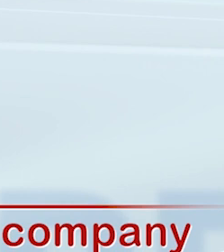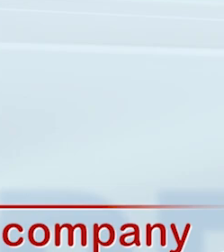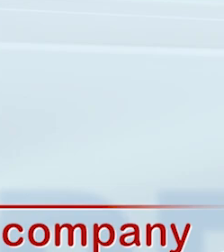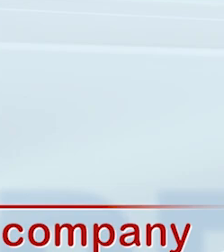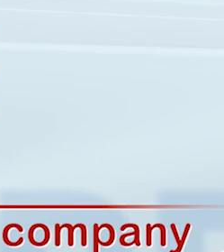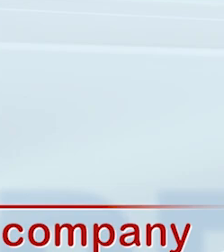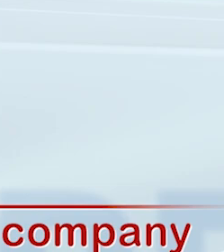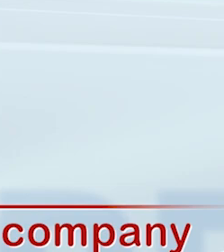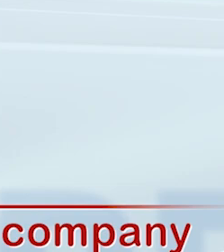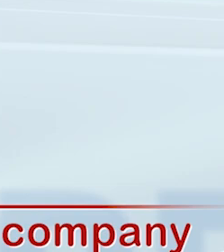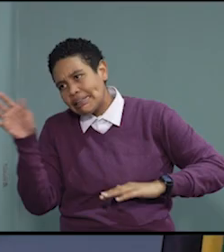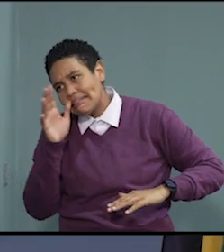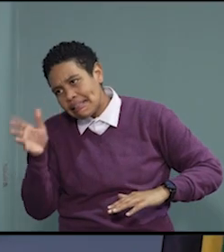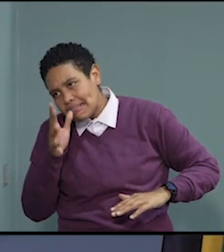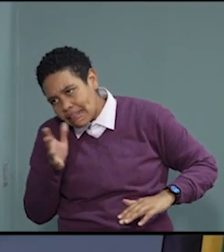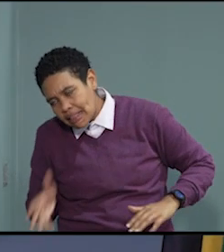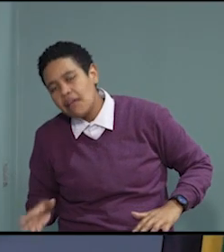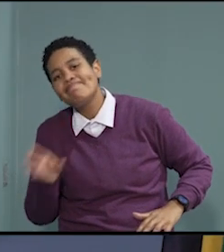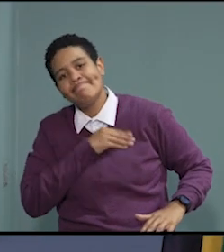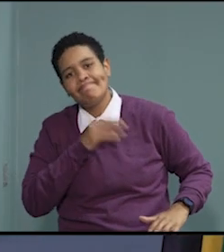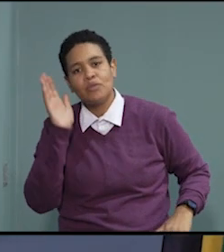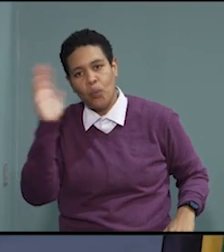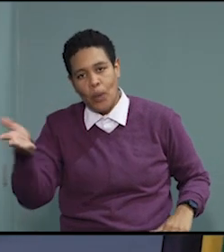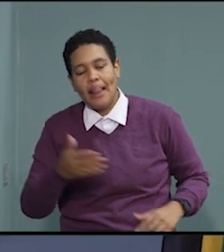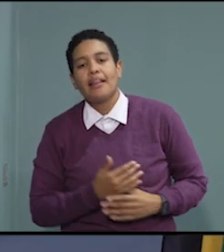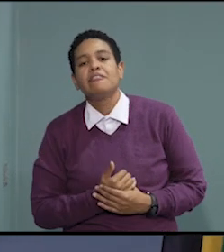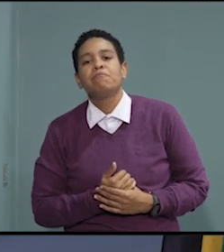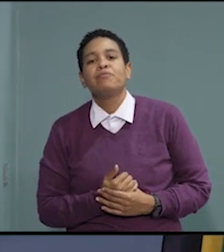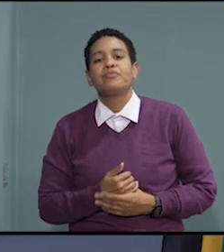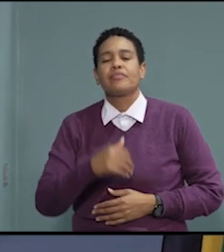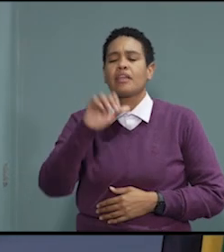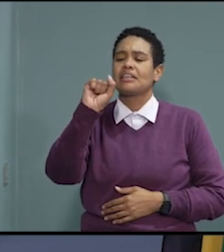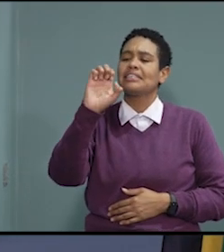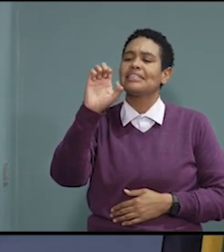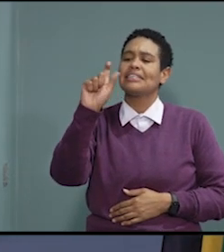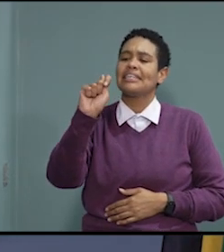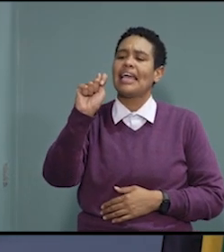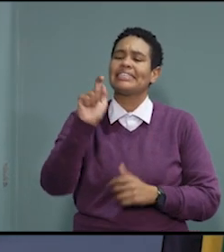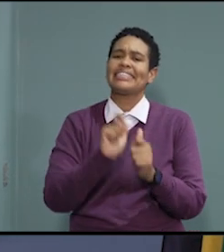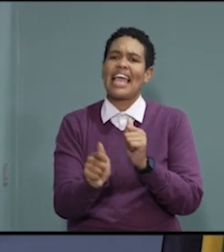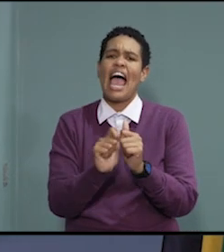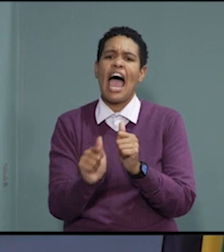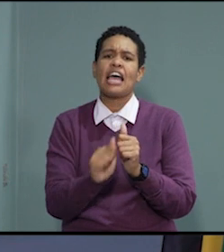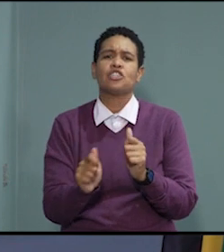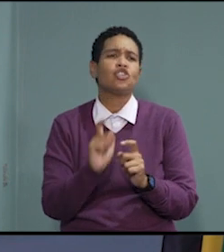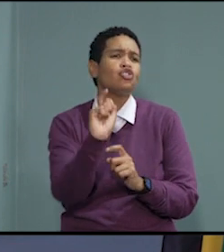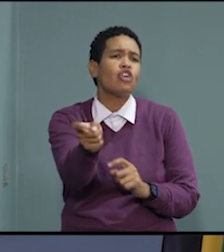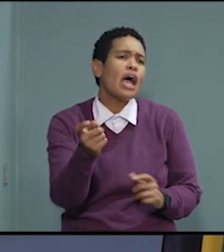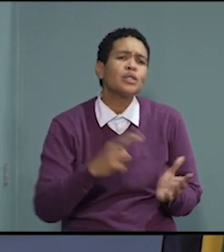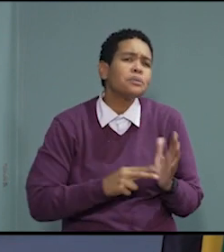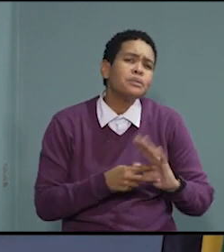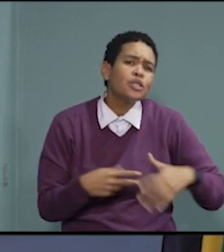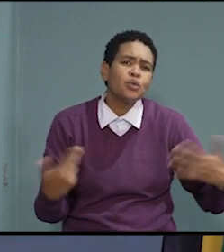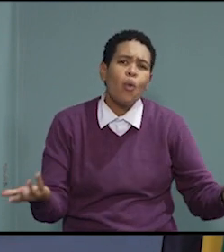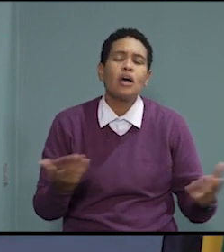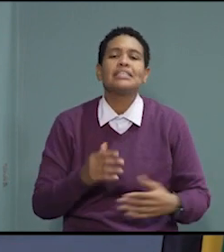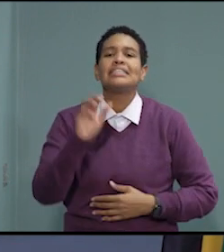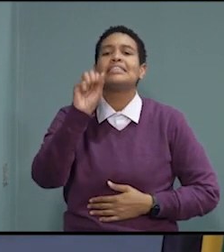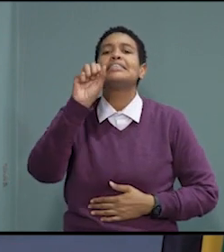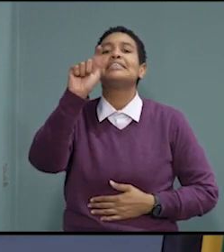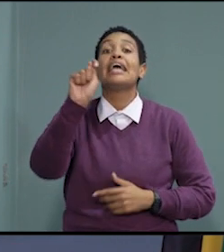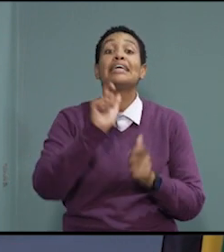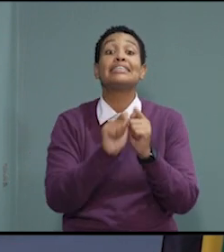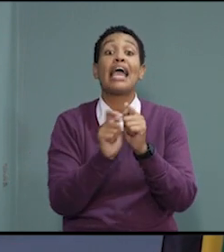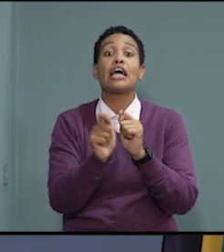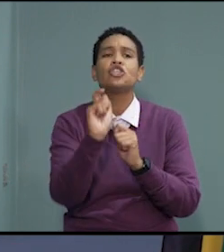of receipt of their application. With respect to the Set Cash grant, the Set Cash grant is for